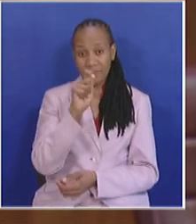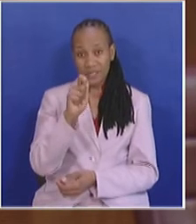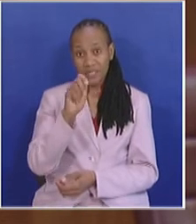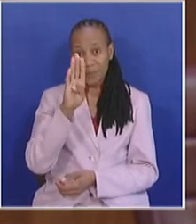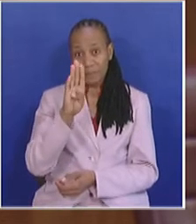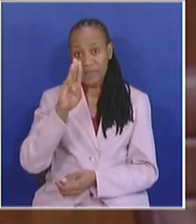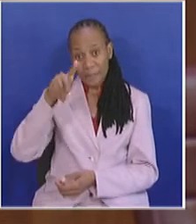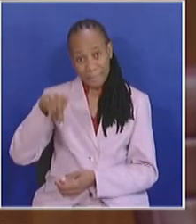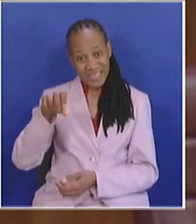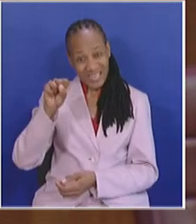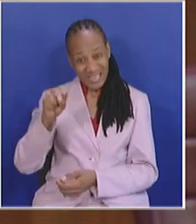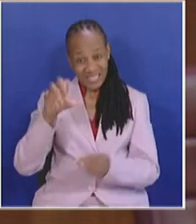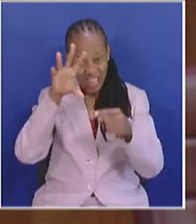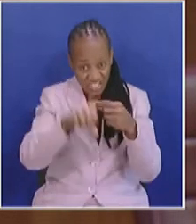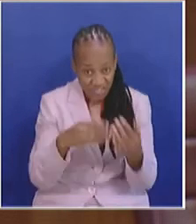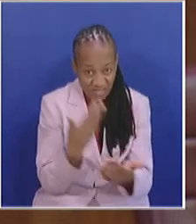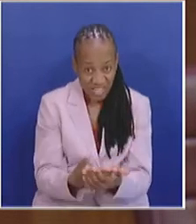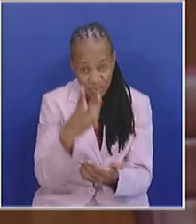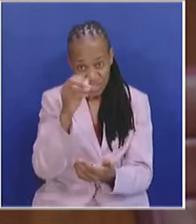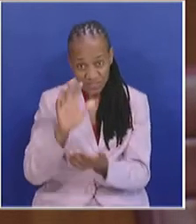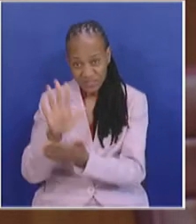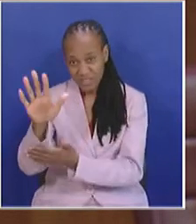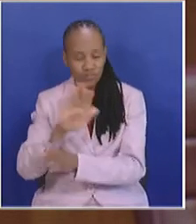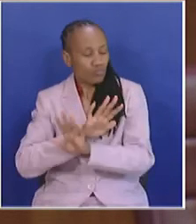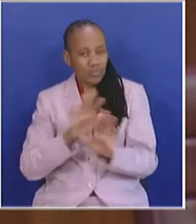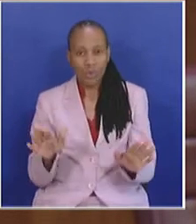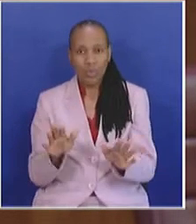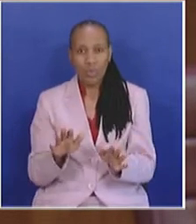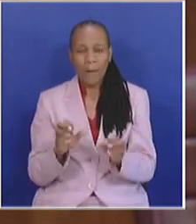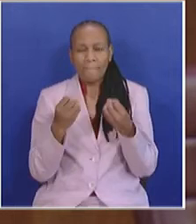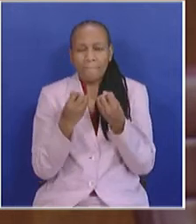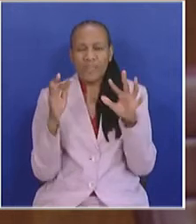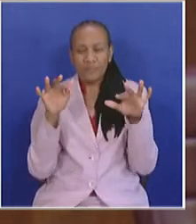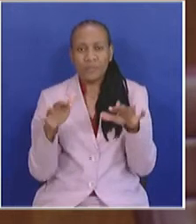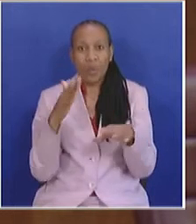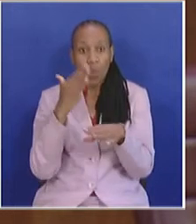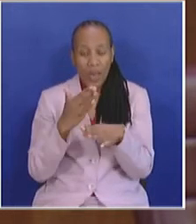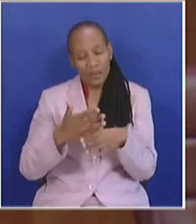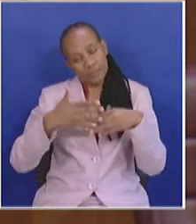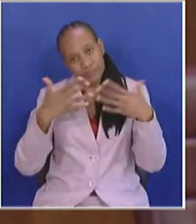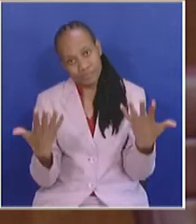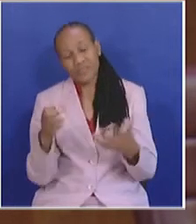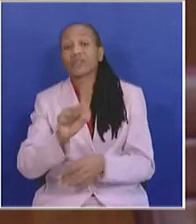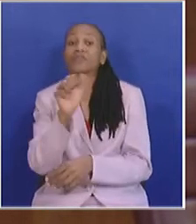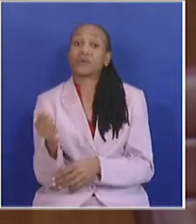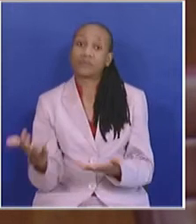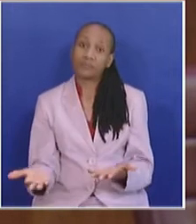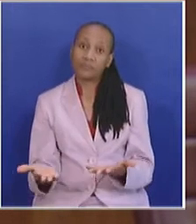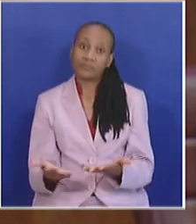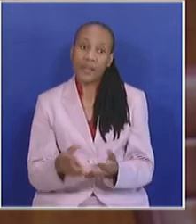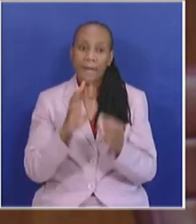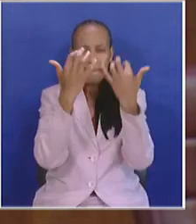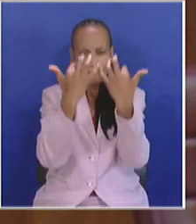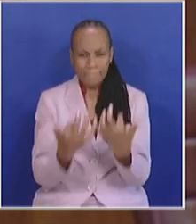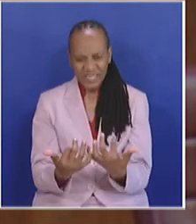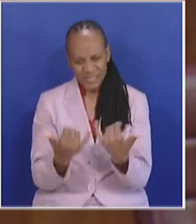2015, with some 8.4 million of the working population being unemployed. The consolidated budget